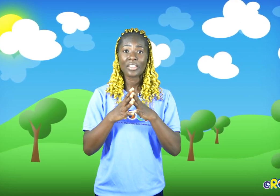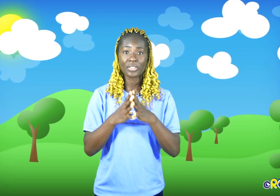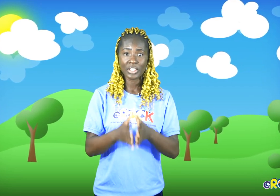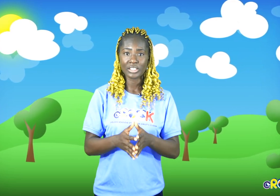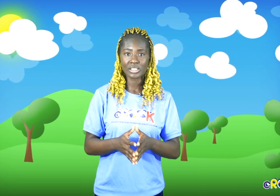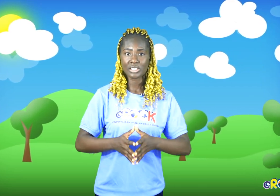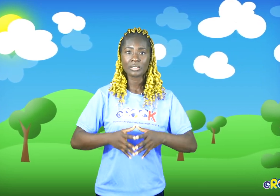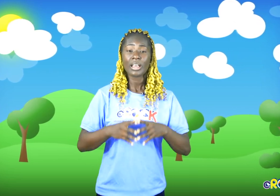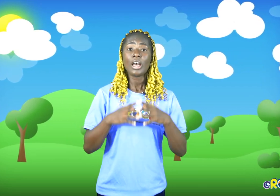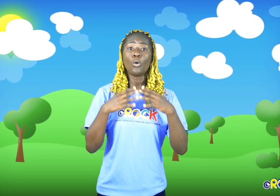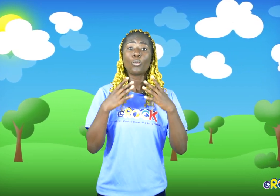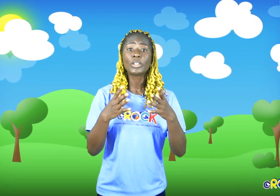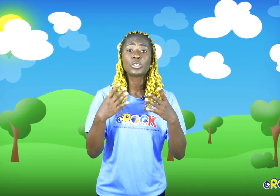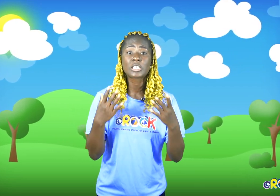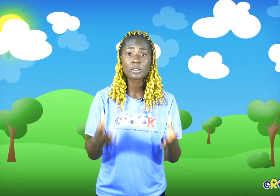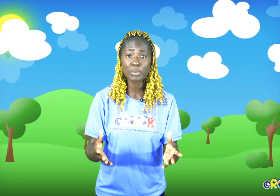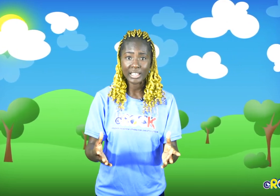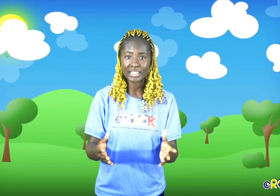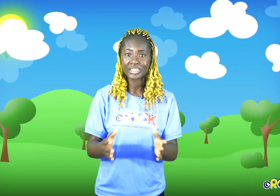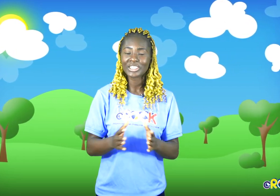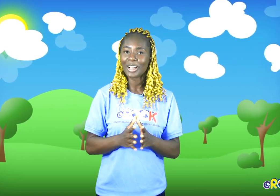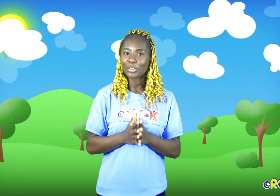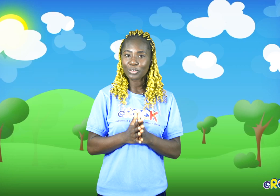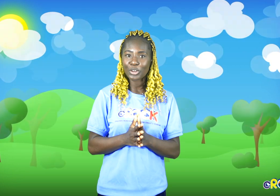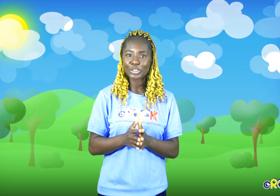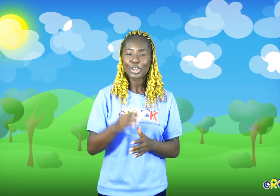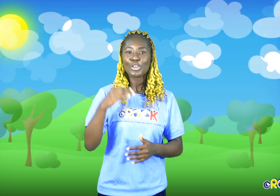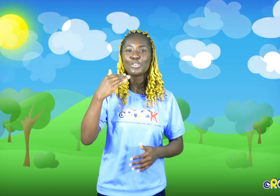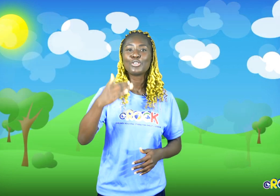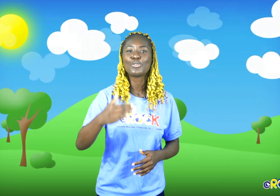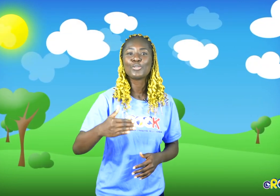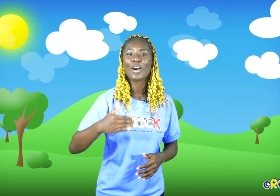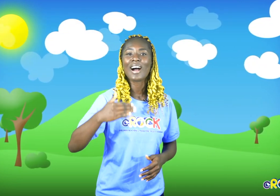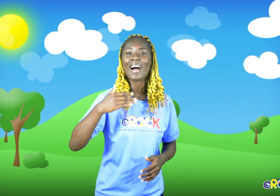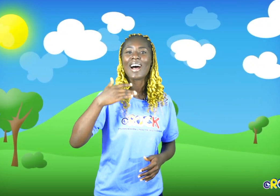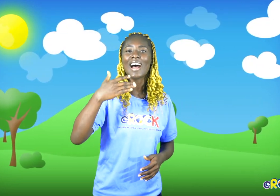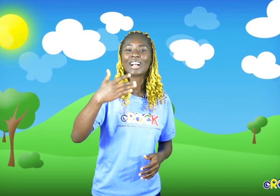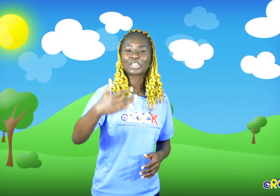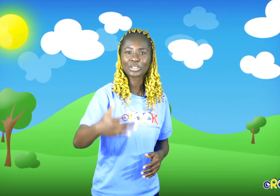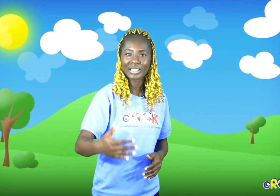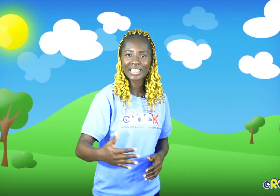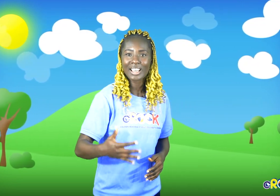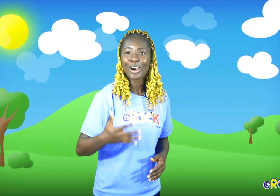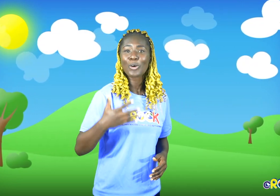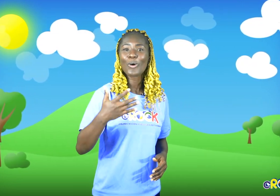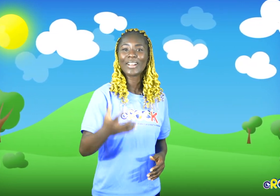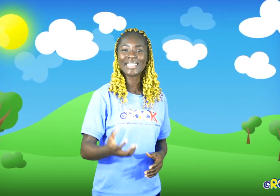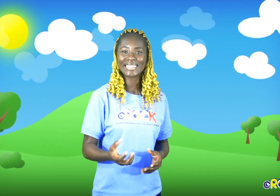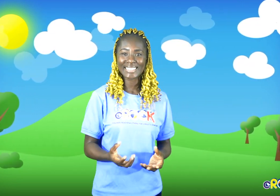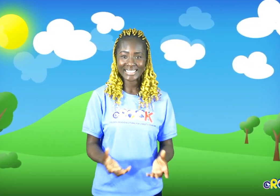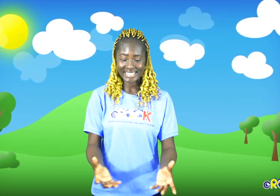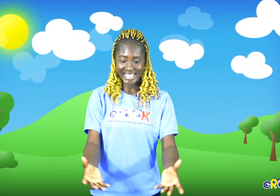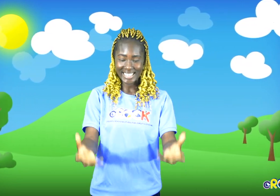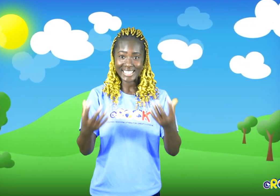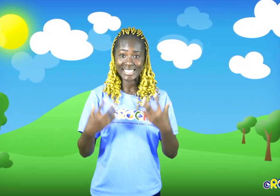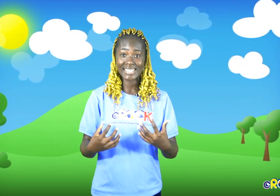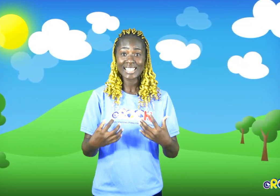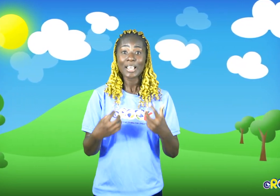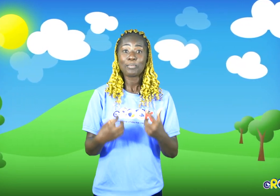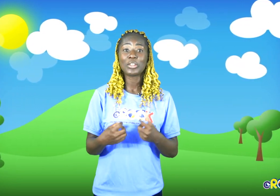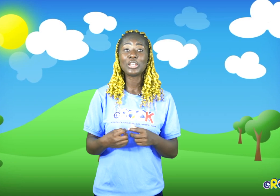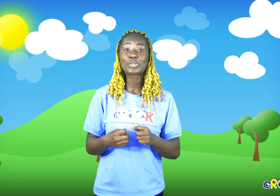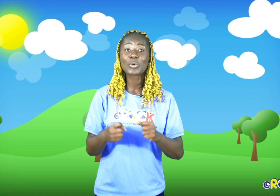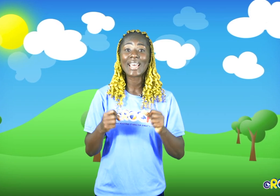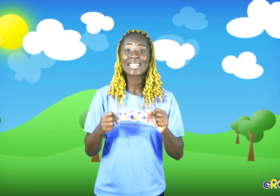positive things. When you speak, child of God, you are actually calling